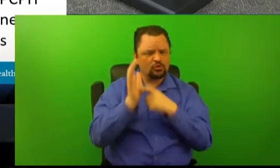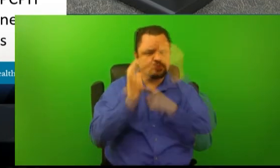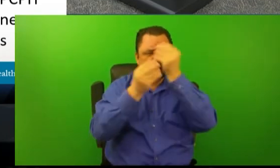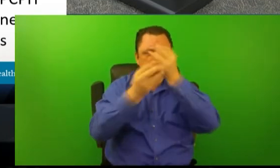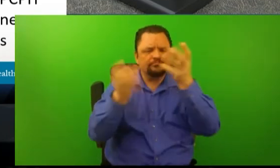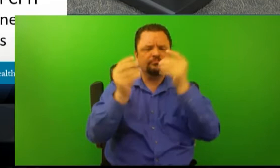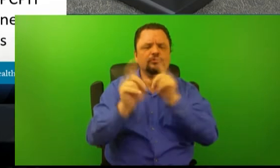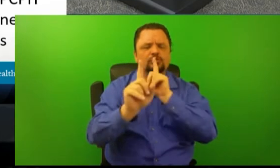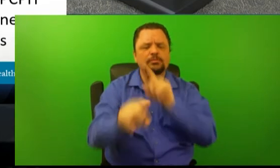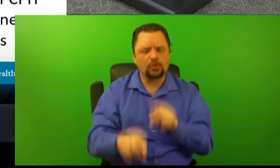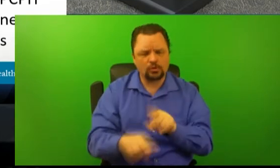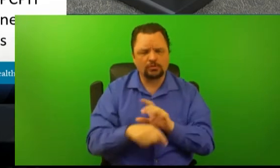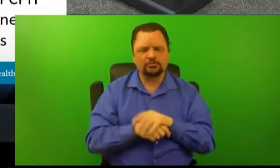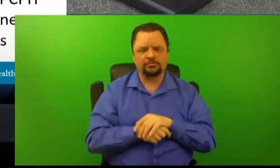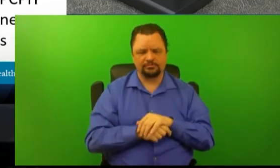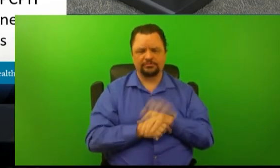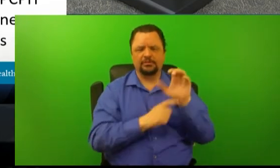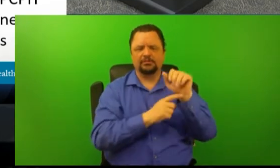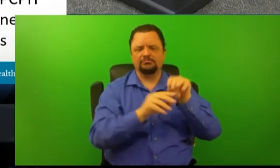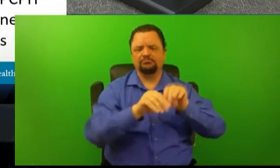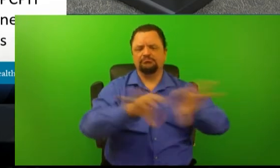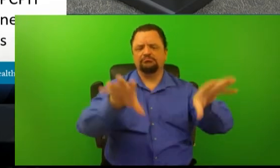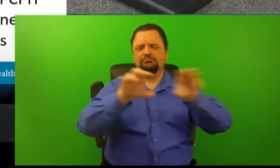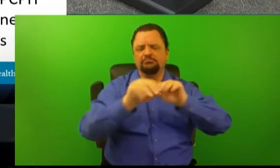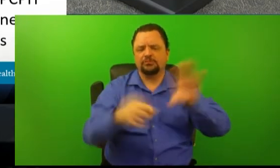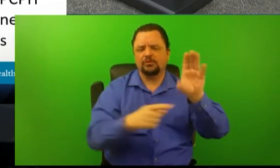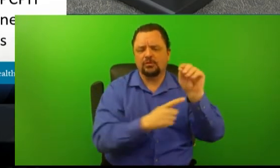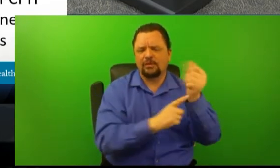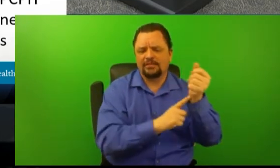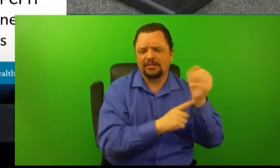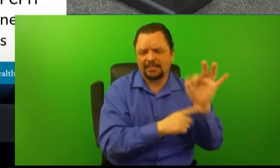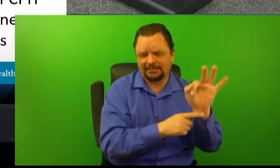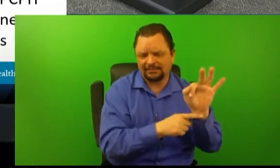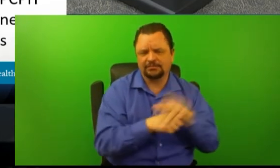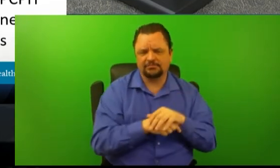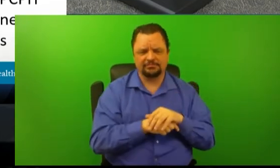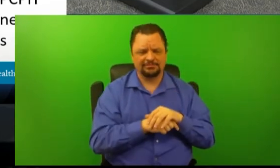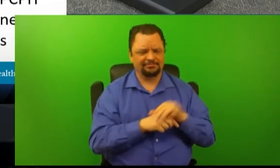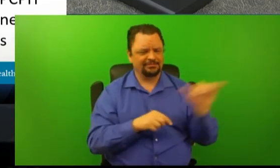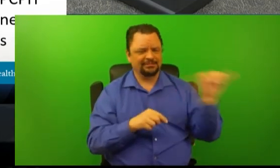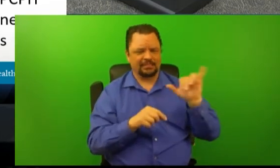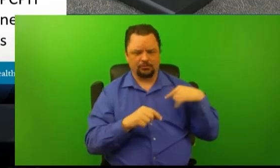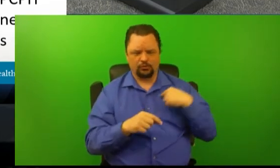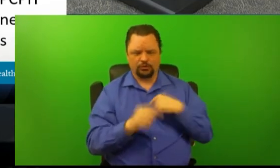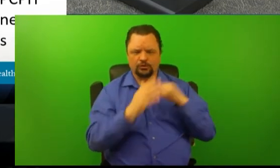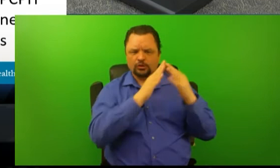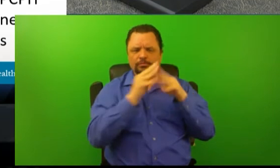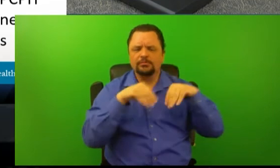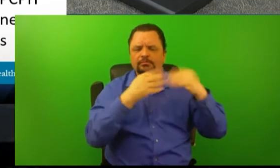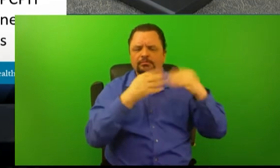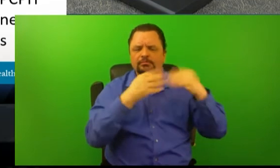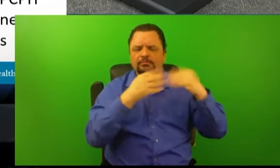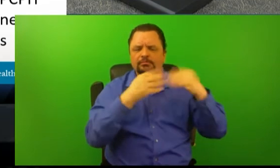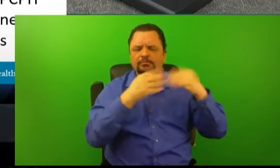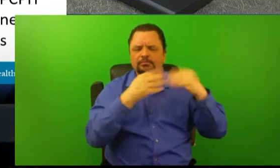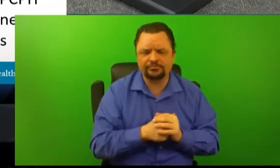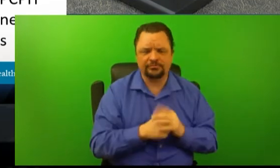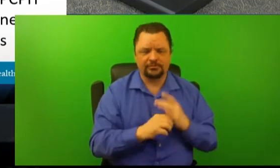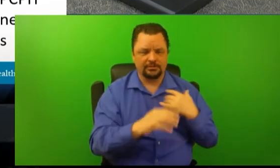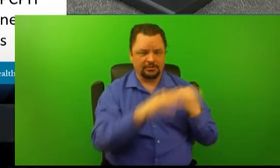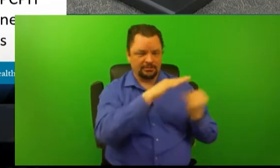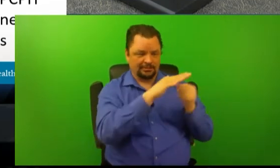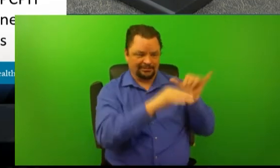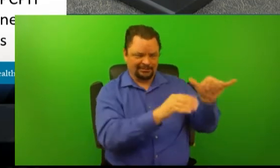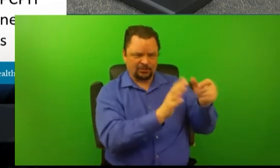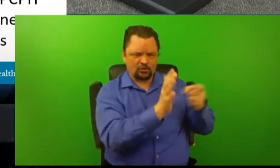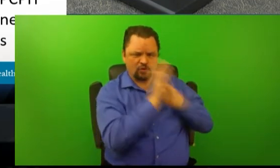community providers. Isolation will remain the same, and it will remain a requirement, as will quarantine for household members. So